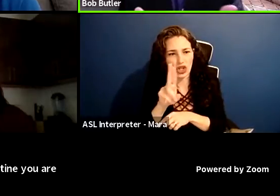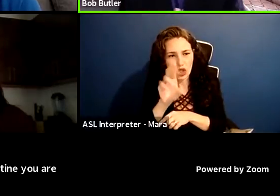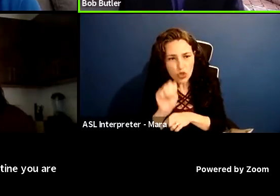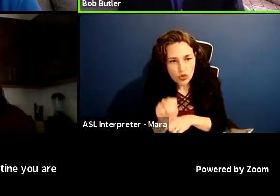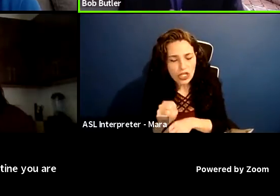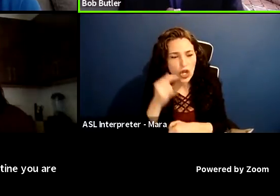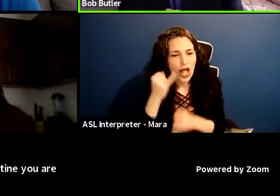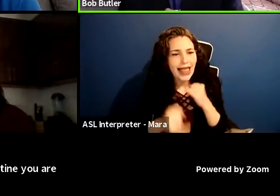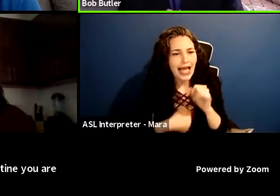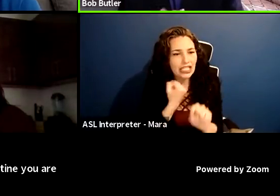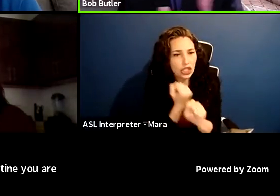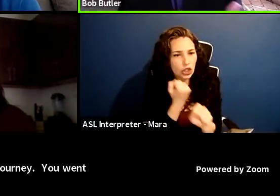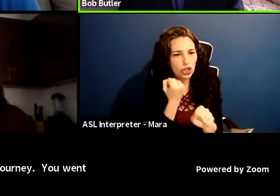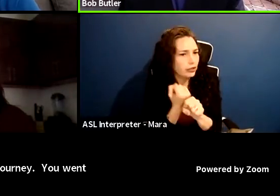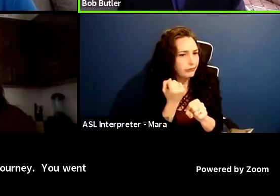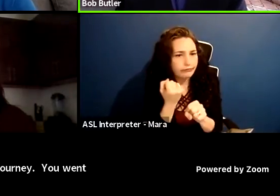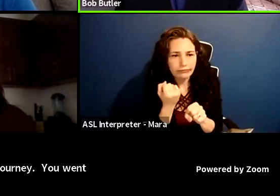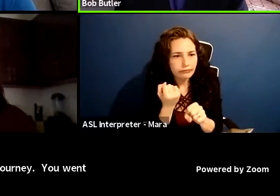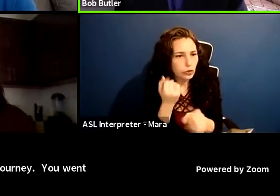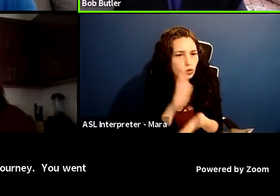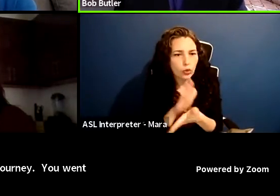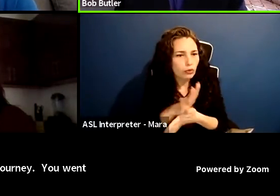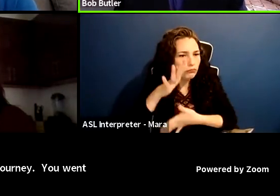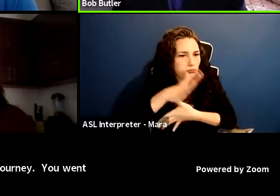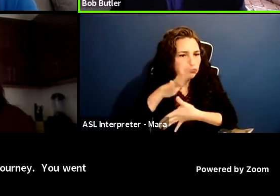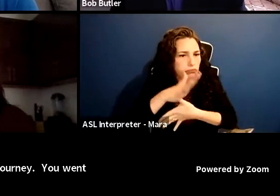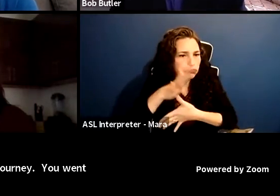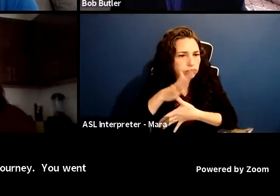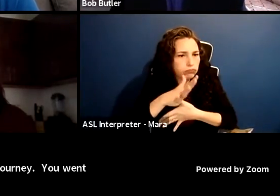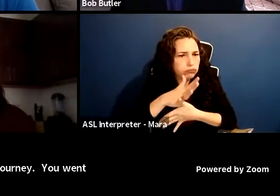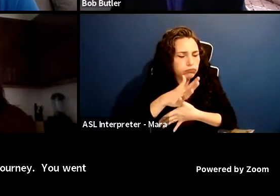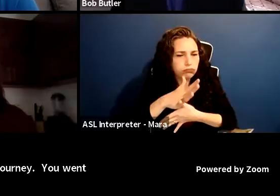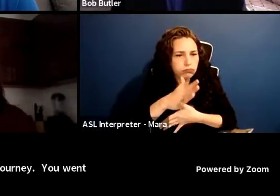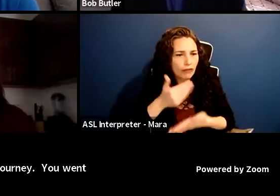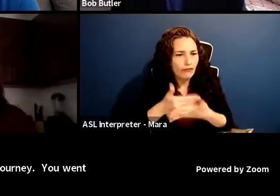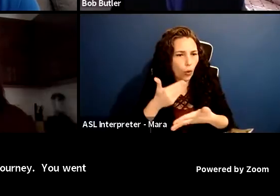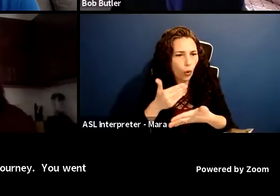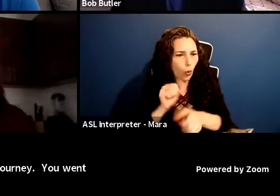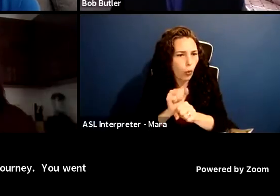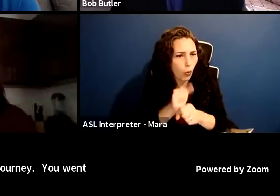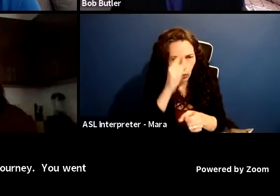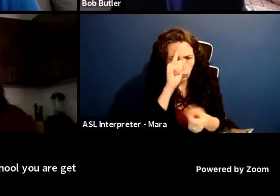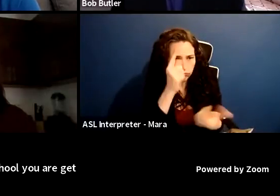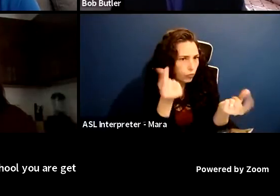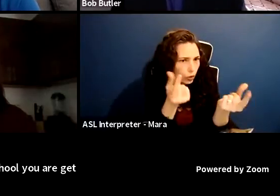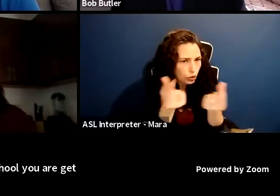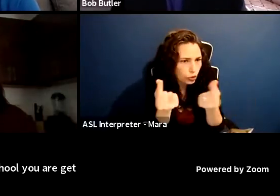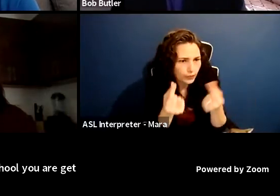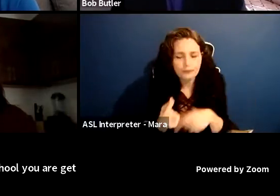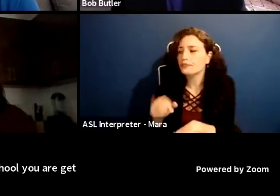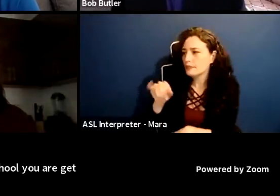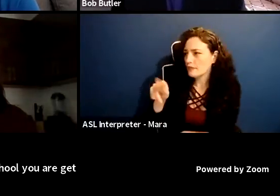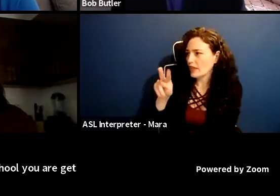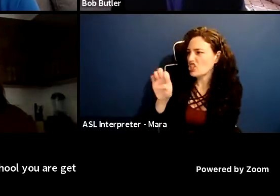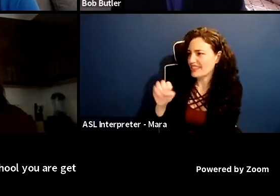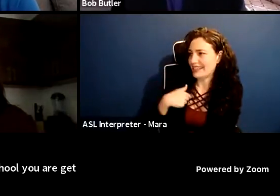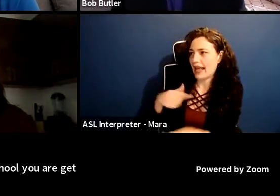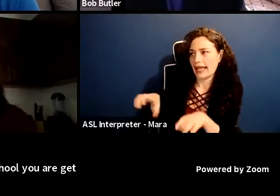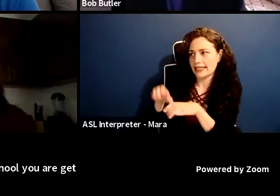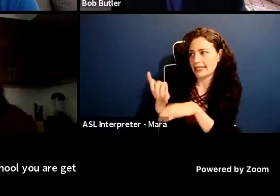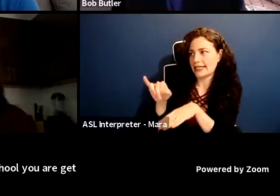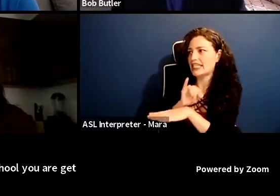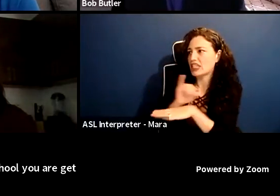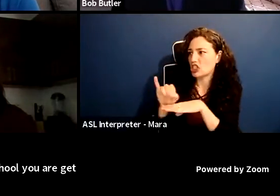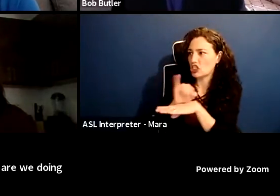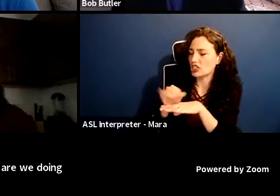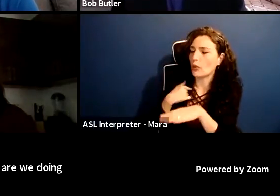ready for a job. What are we doing? Well, I did a lot of internships, which helped me see all the different roles that you can